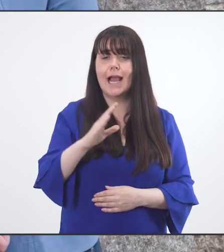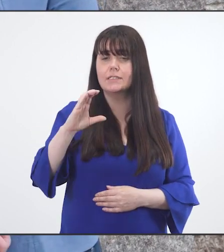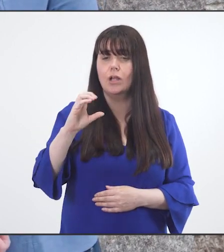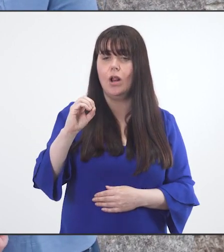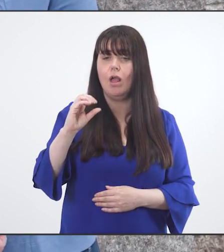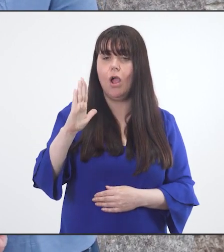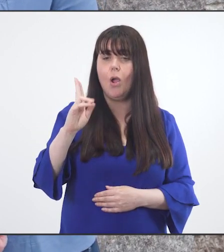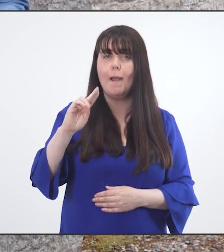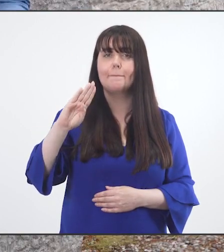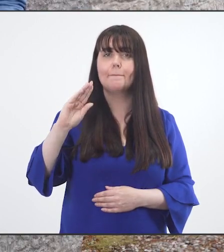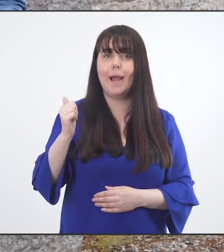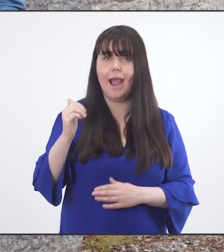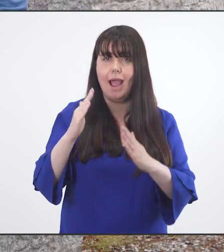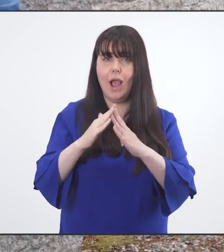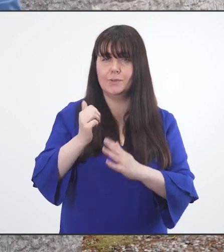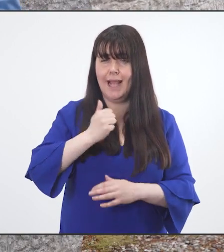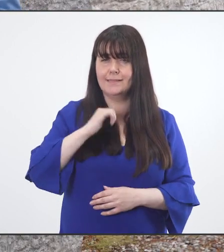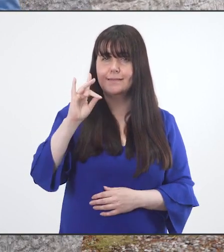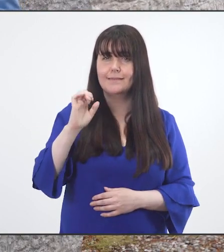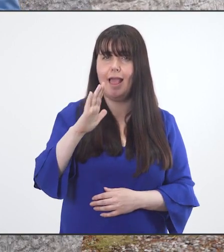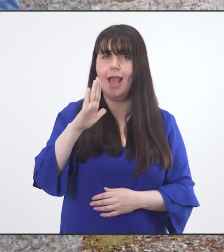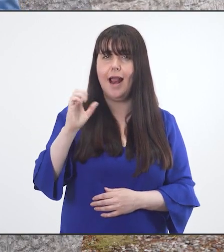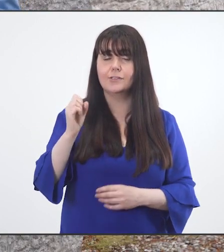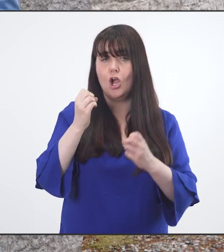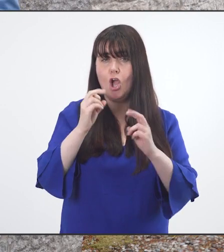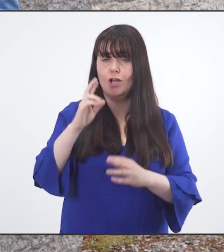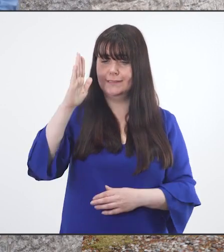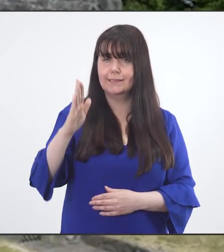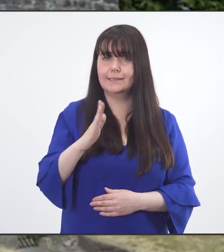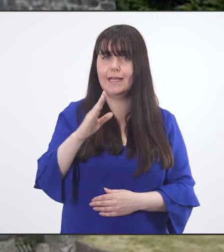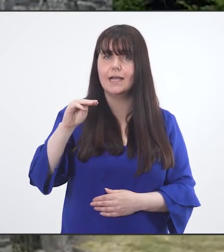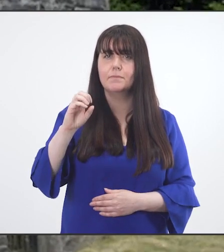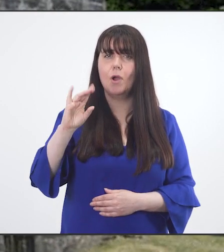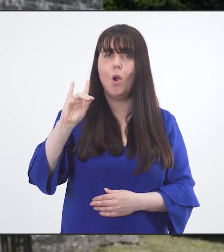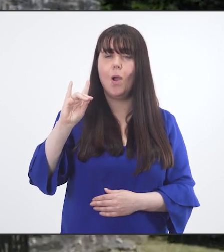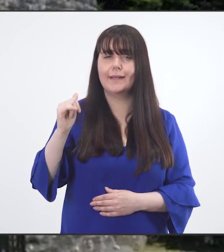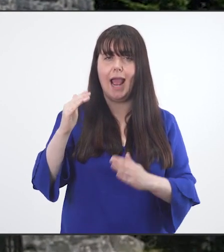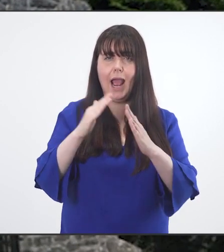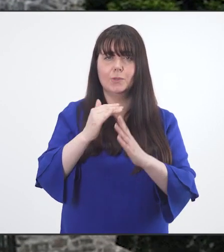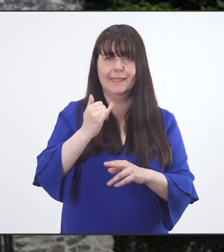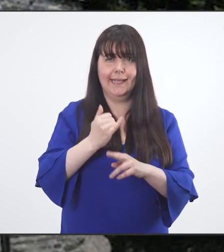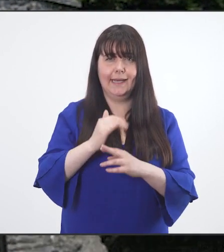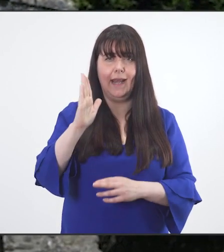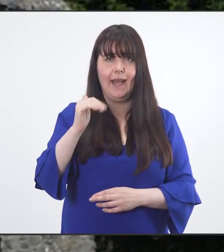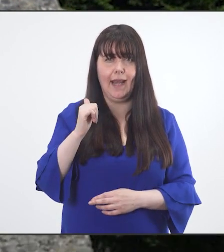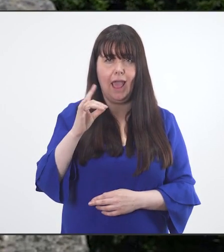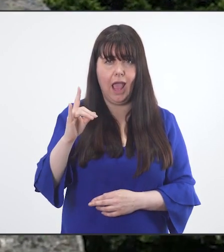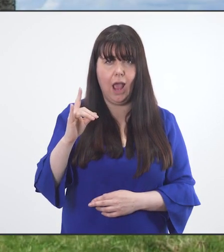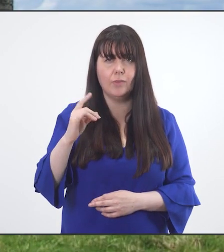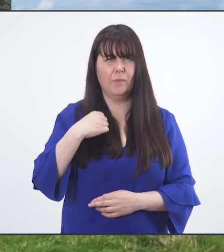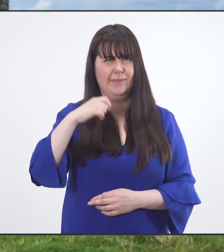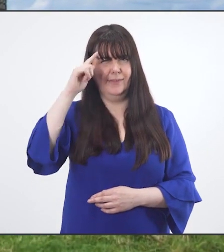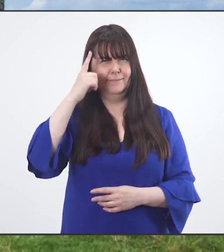buildings associated with the relics of local saints. So for example, St Columba's House at Kells or